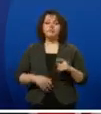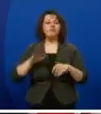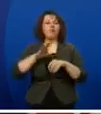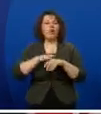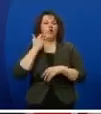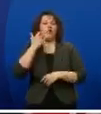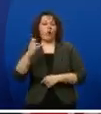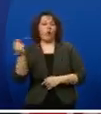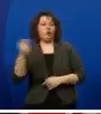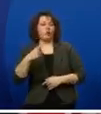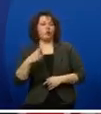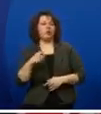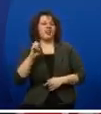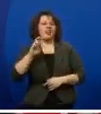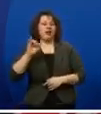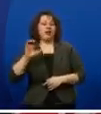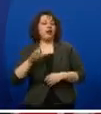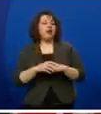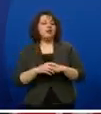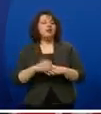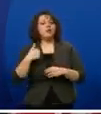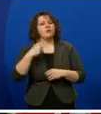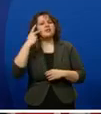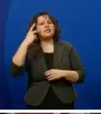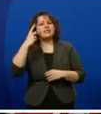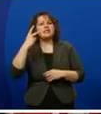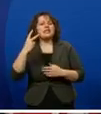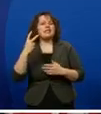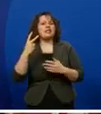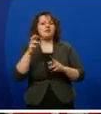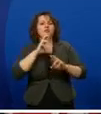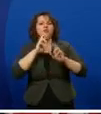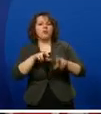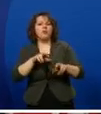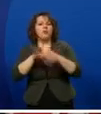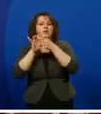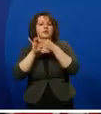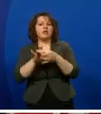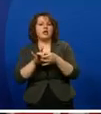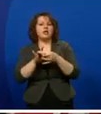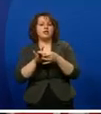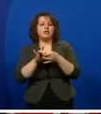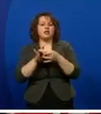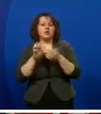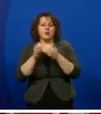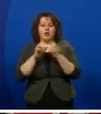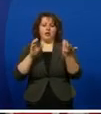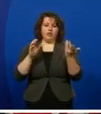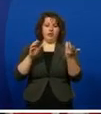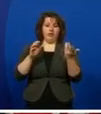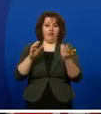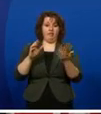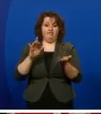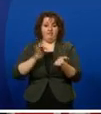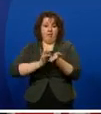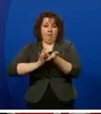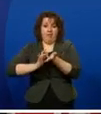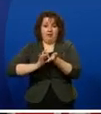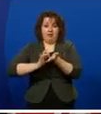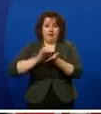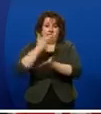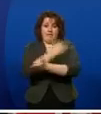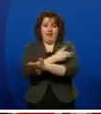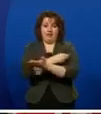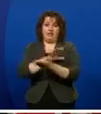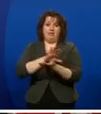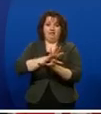Governor, I've been seeing some reports about like a surplus of vaccines